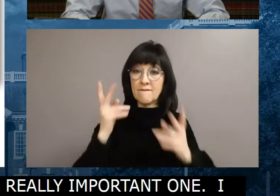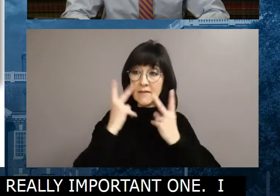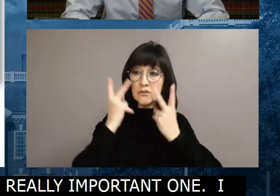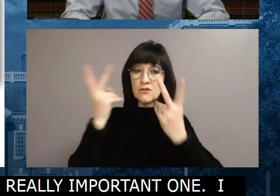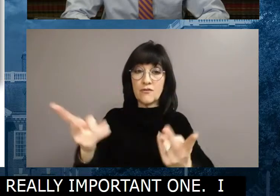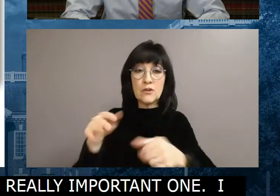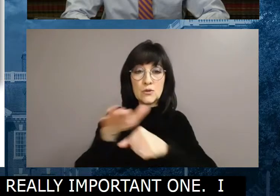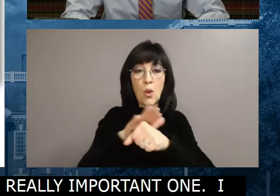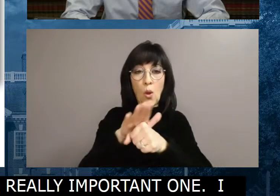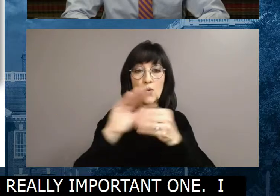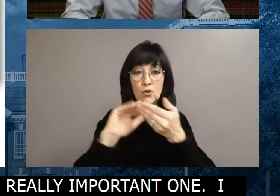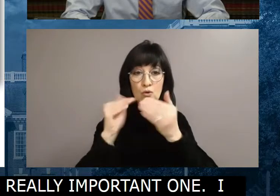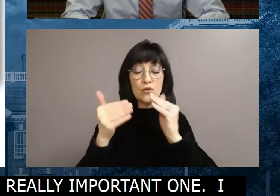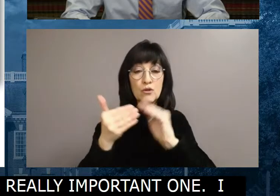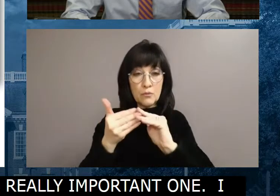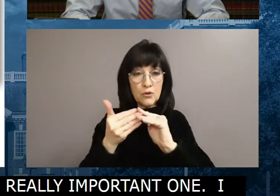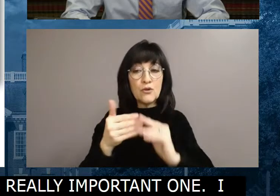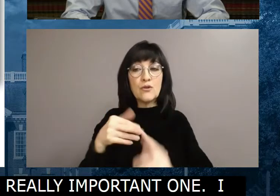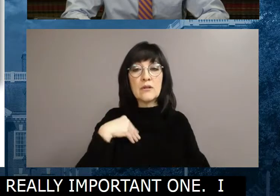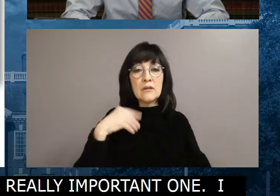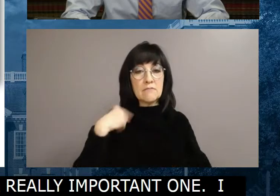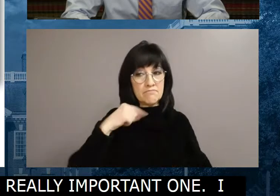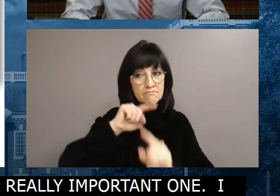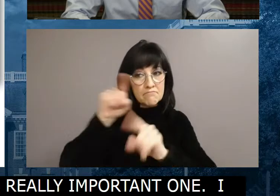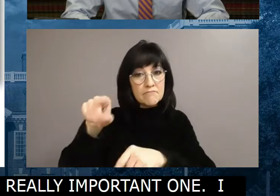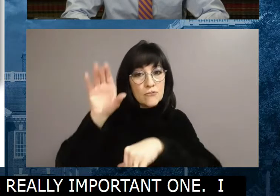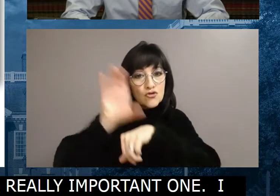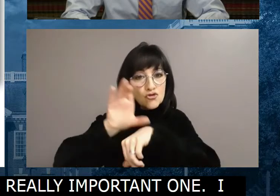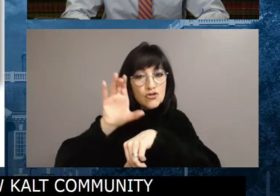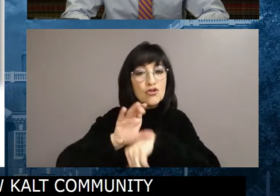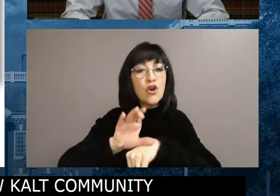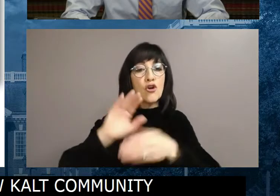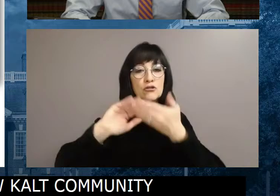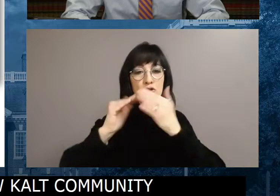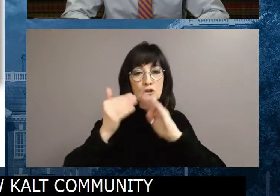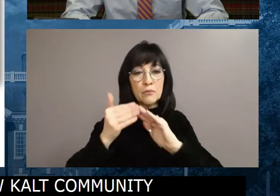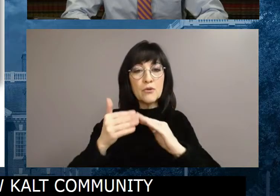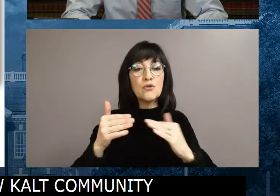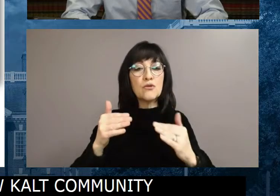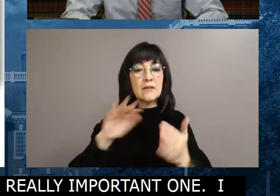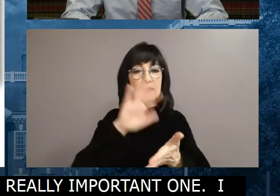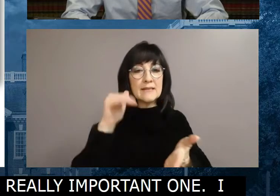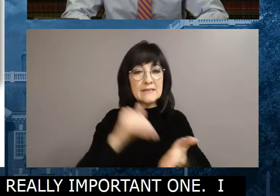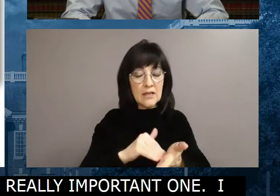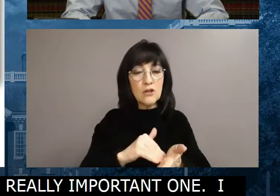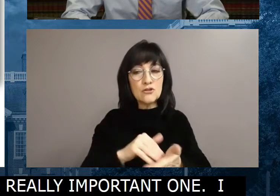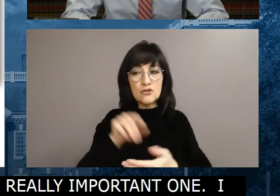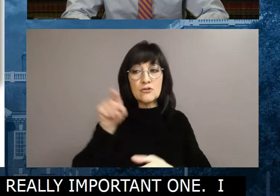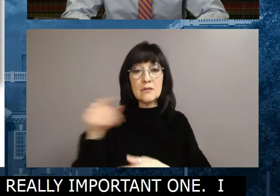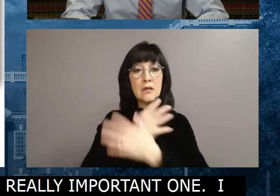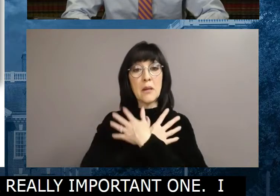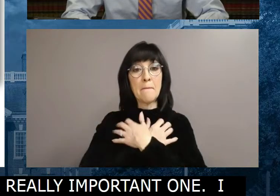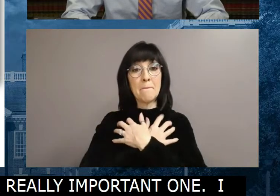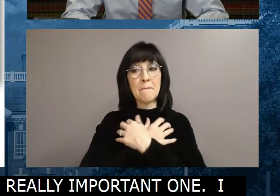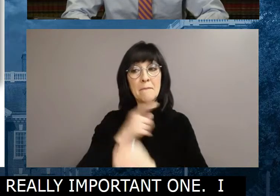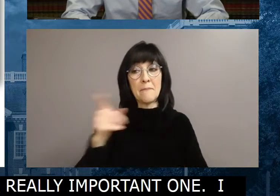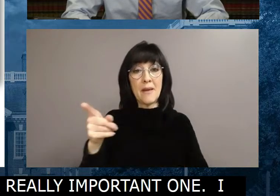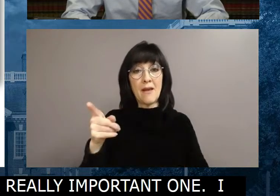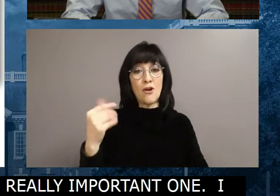vaccination sites at churches and community centers. This is one in Bear that I visited on Saturday. A couple